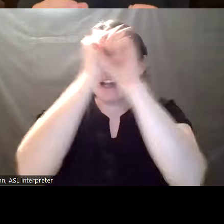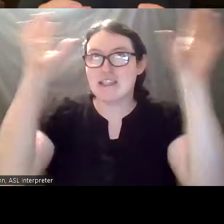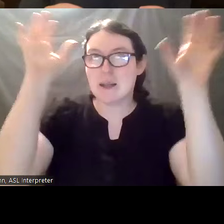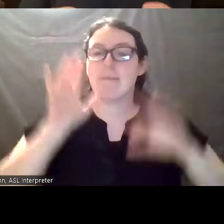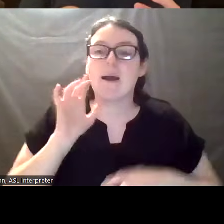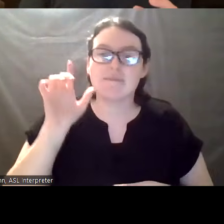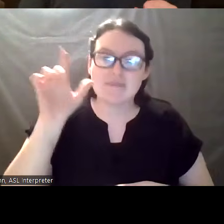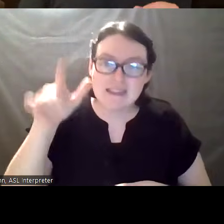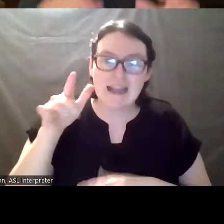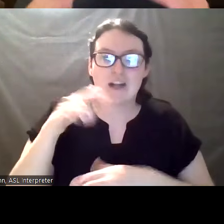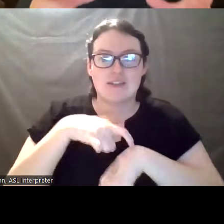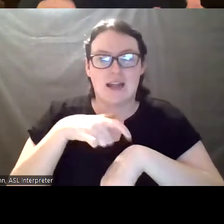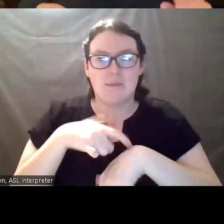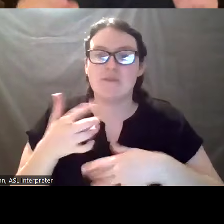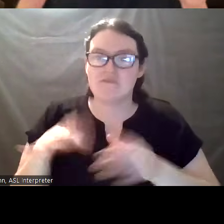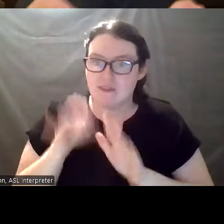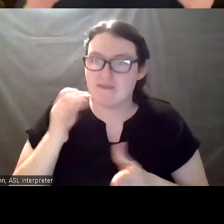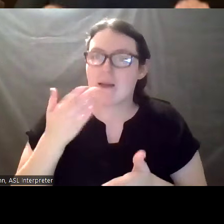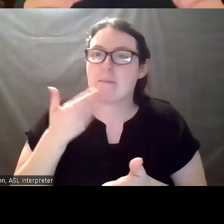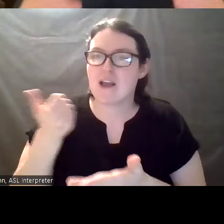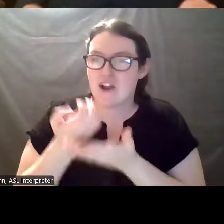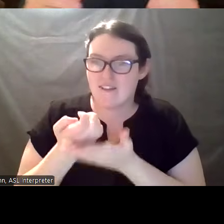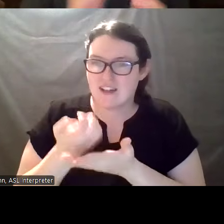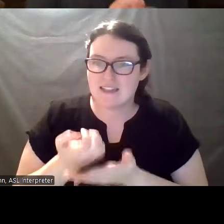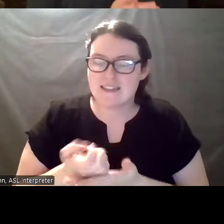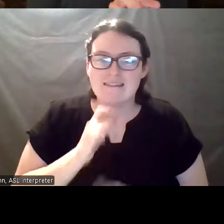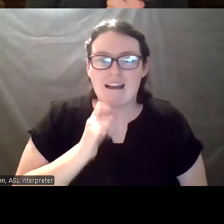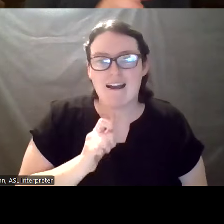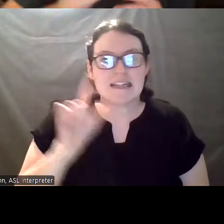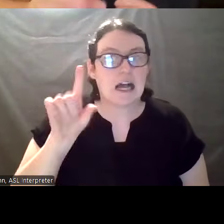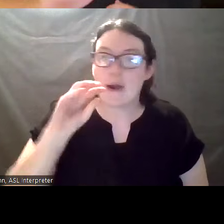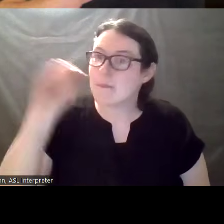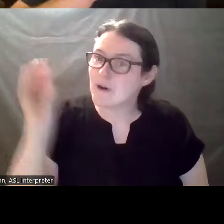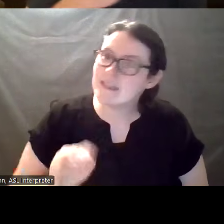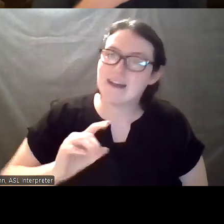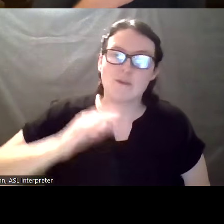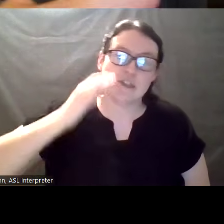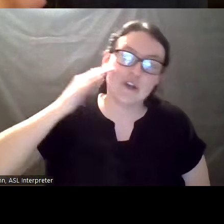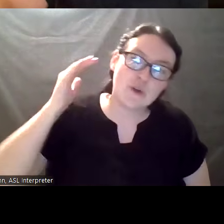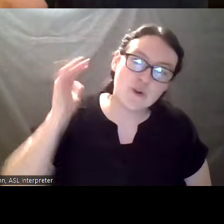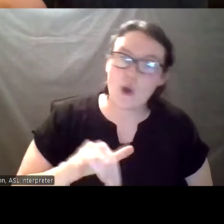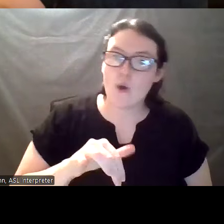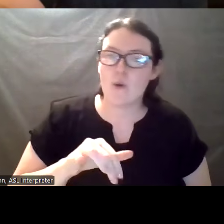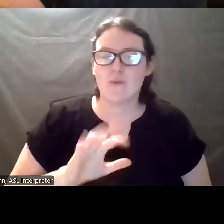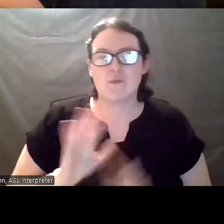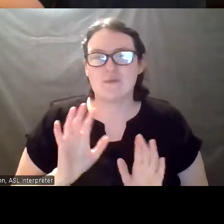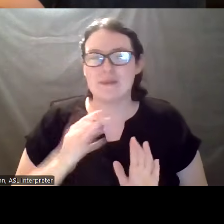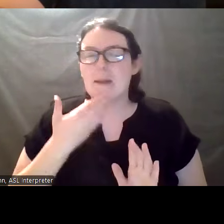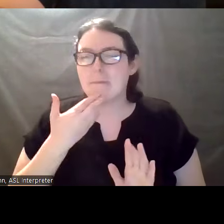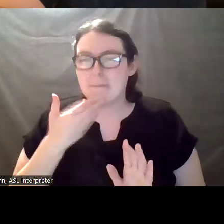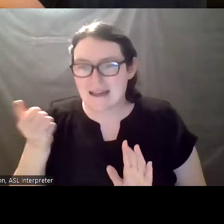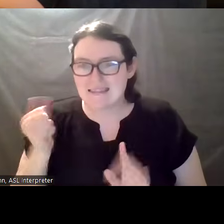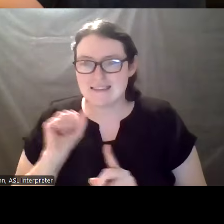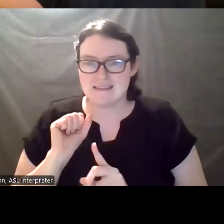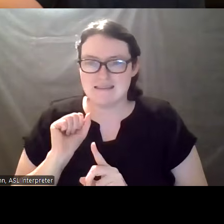periods. Um, Not any that where we are absolutely certain that what we're looking at is a brewery, but I'm showing you the best case